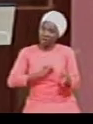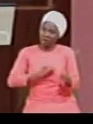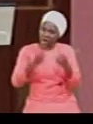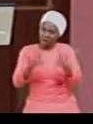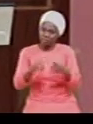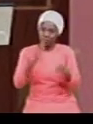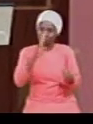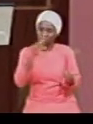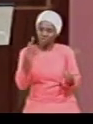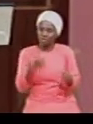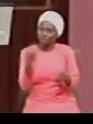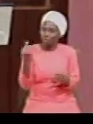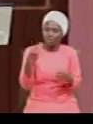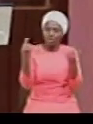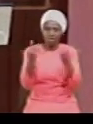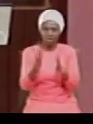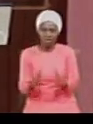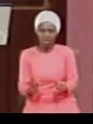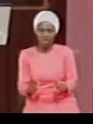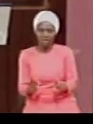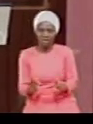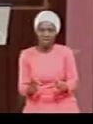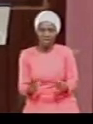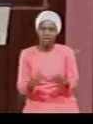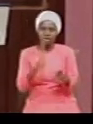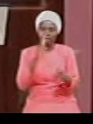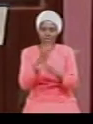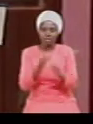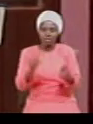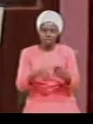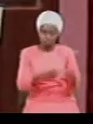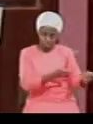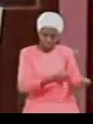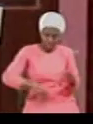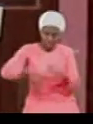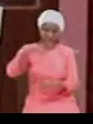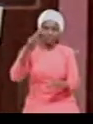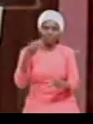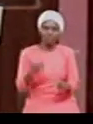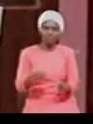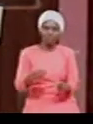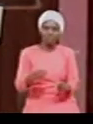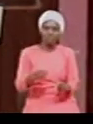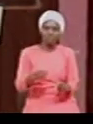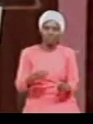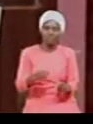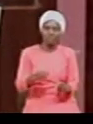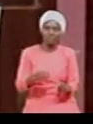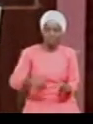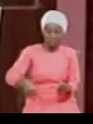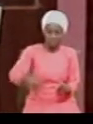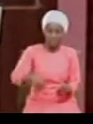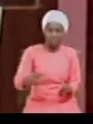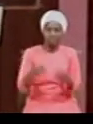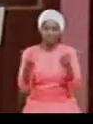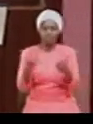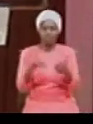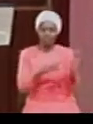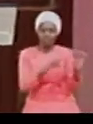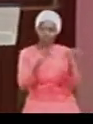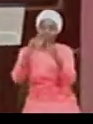sinner to pull out of the dungeon of sin and take to the heights of heaven, if I were the only